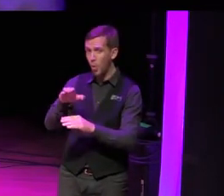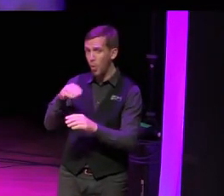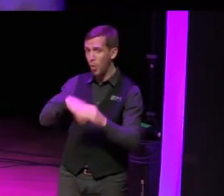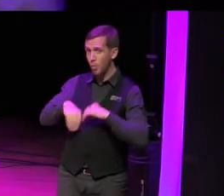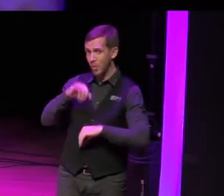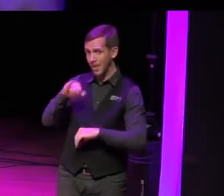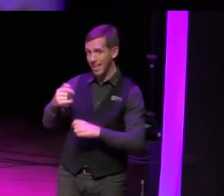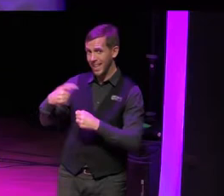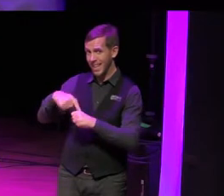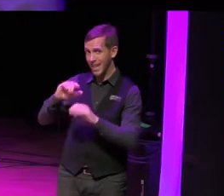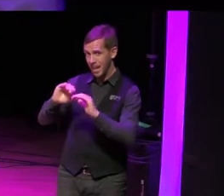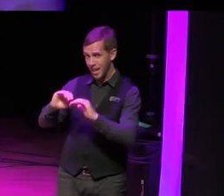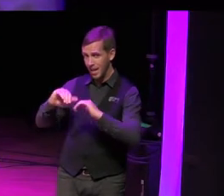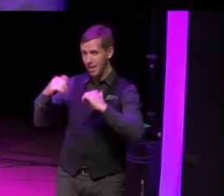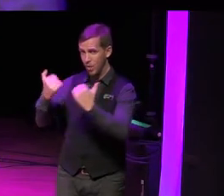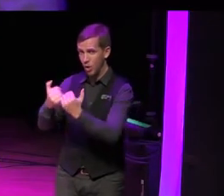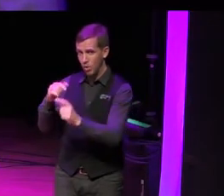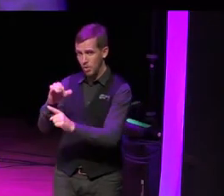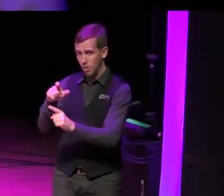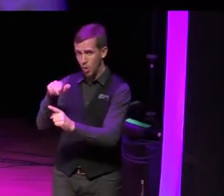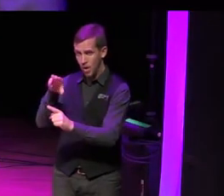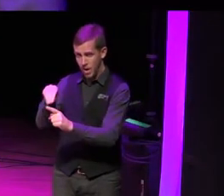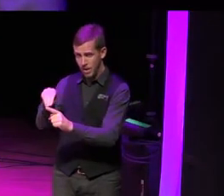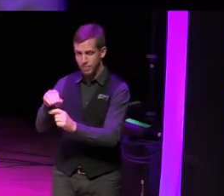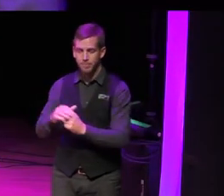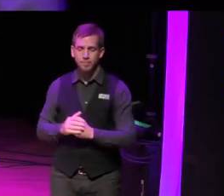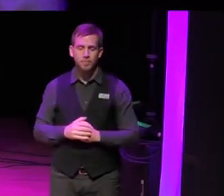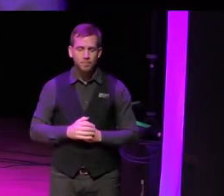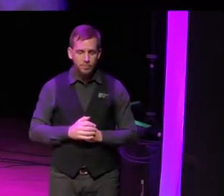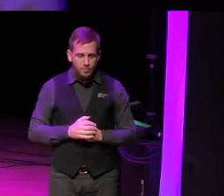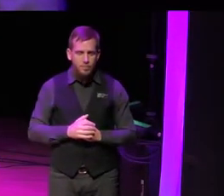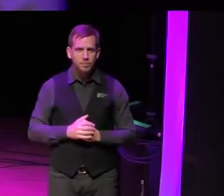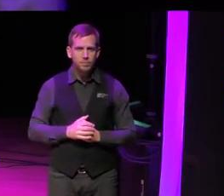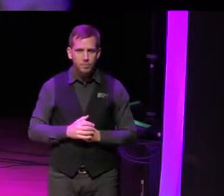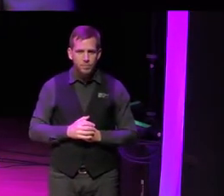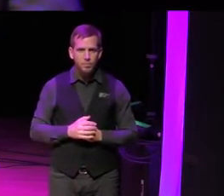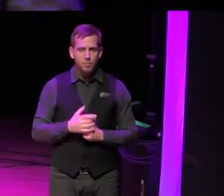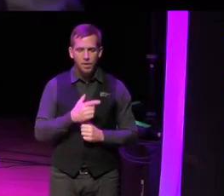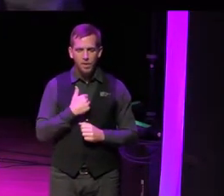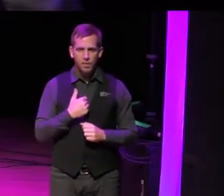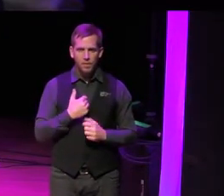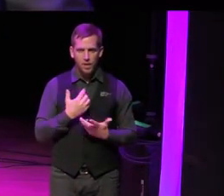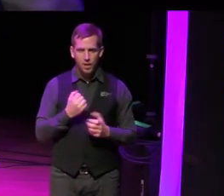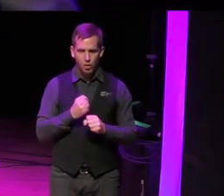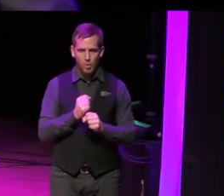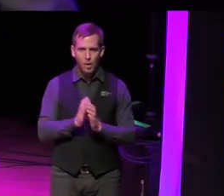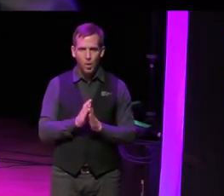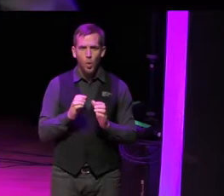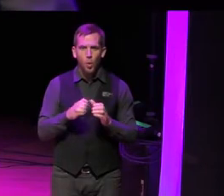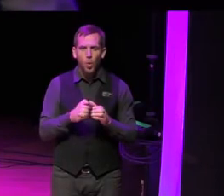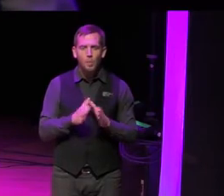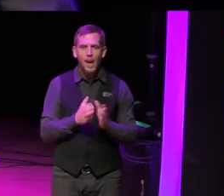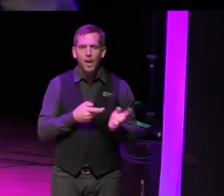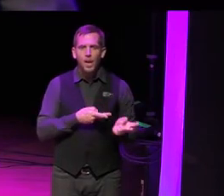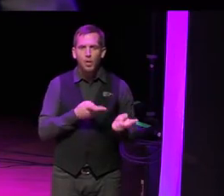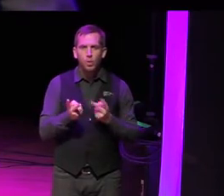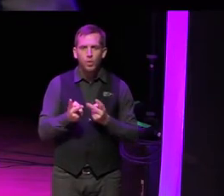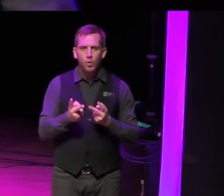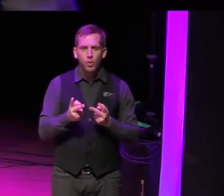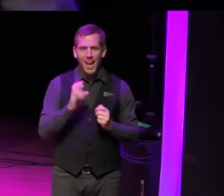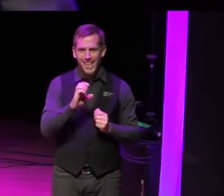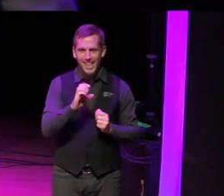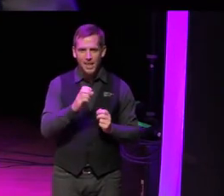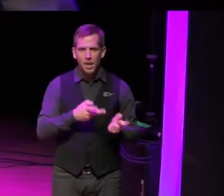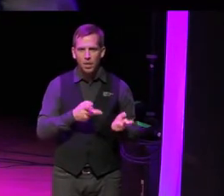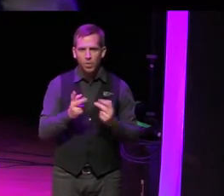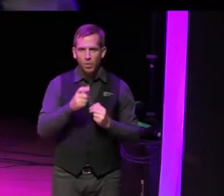get the people from the local city council, because we're politically connected, both we and we did this together with the Social Democrats. We tried to get anybody